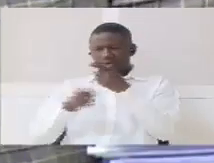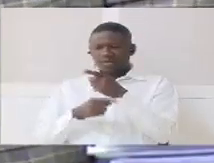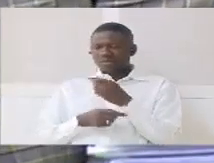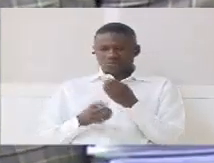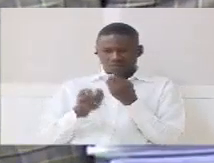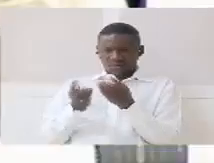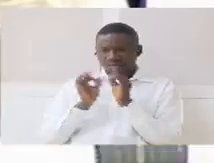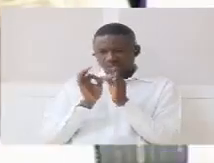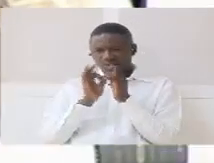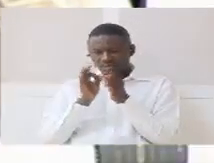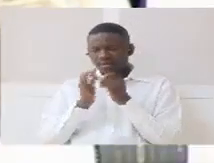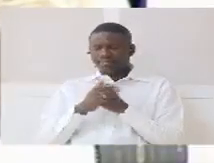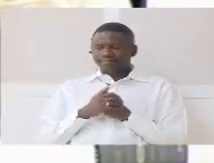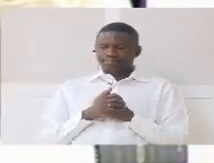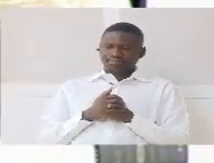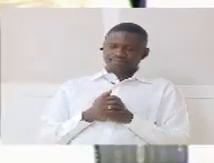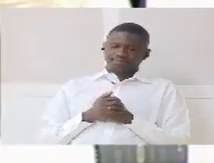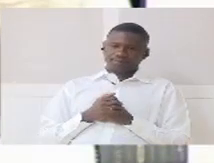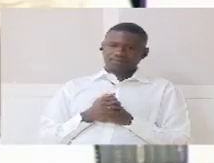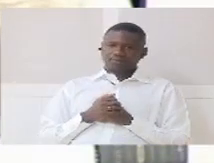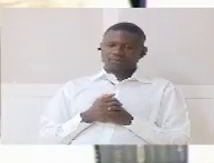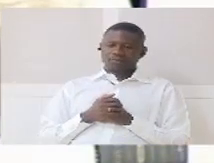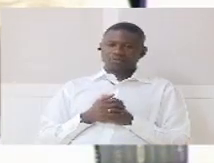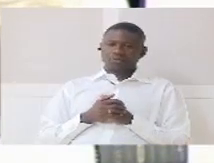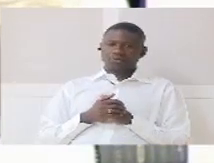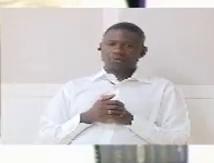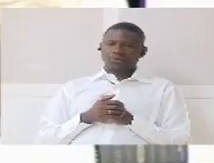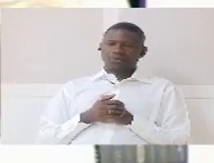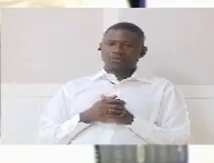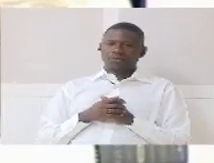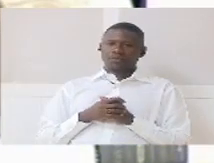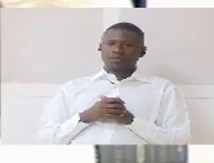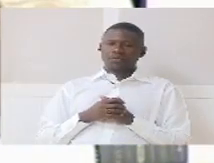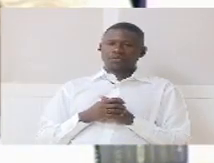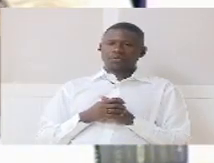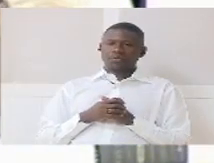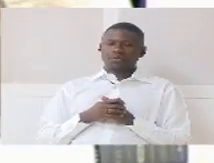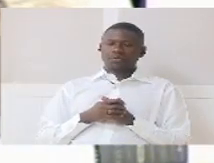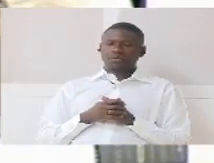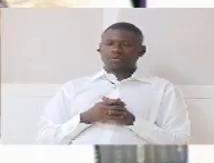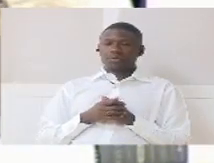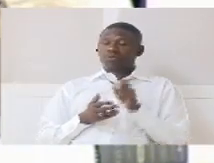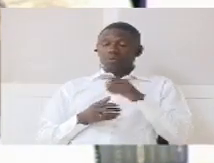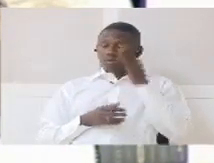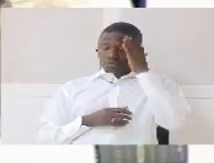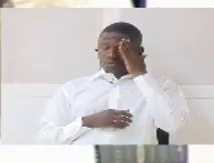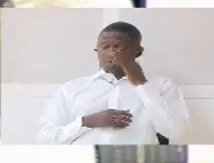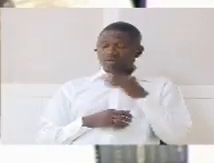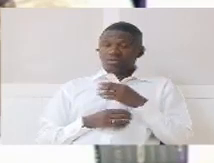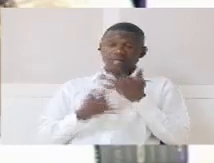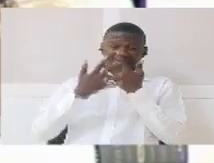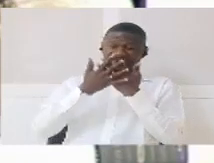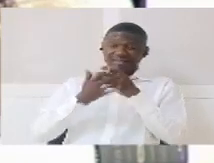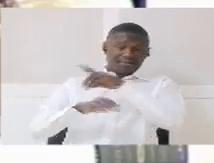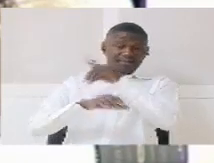face from phone on your level. Hello, mile two, okay. What was so solar no? Well, you know, mile two, as for